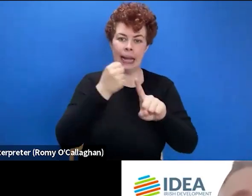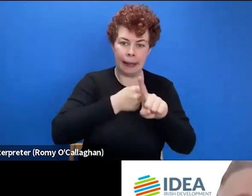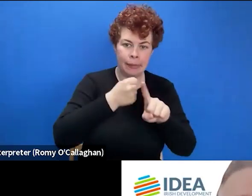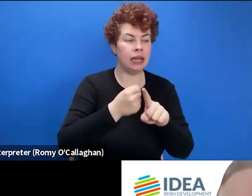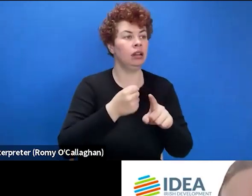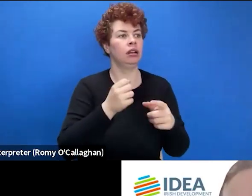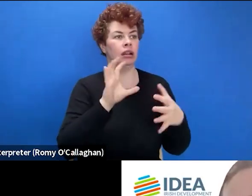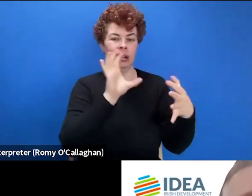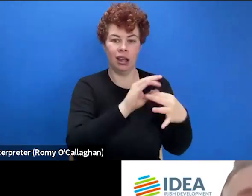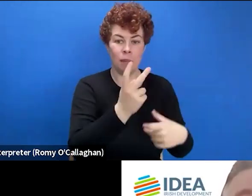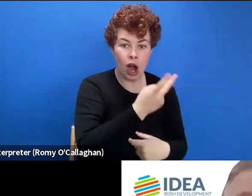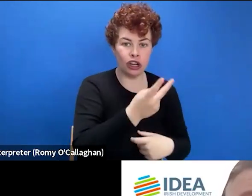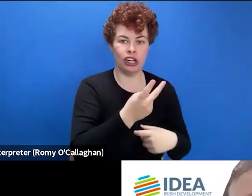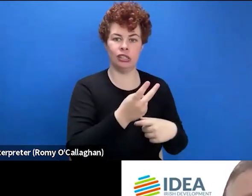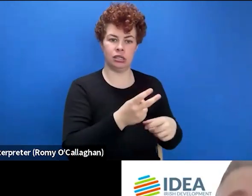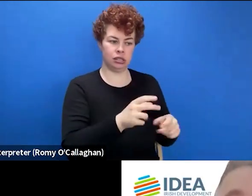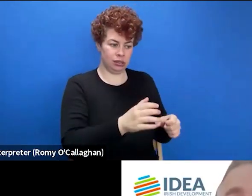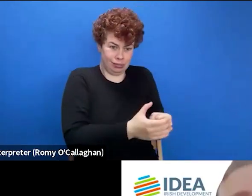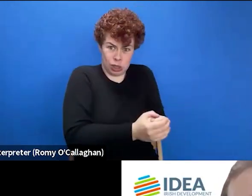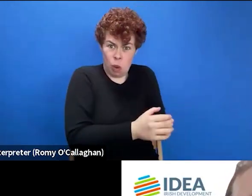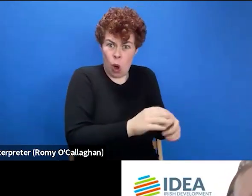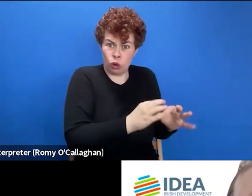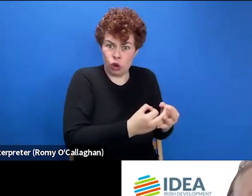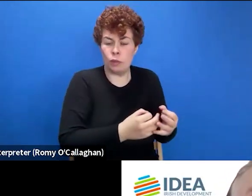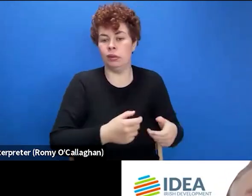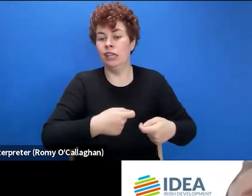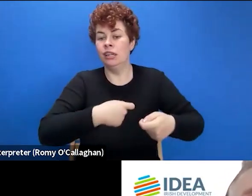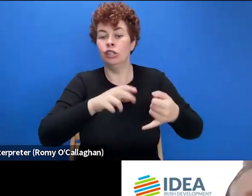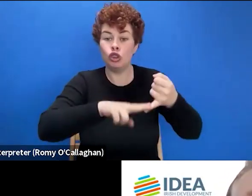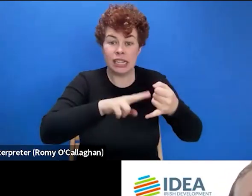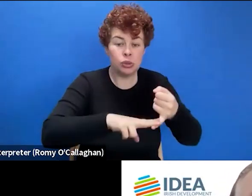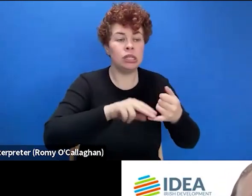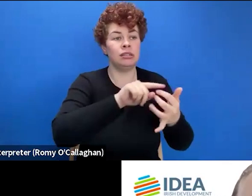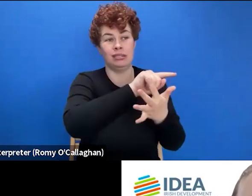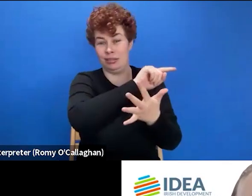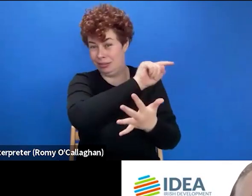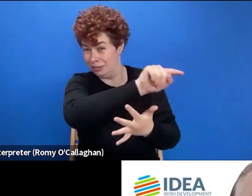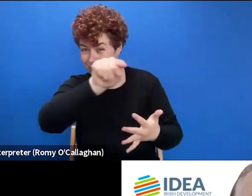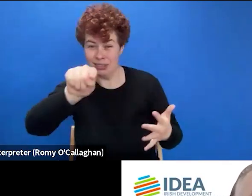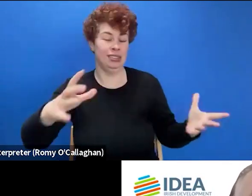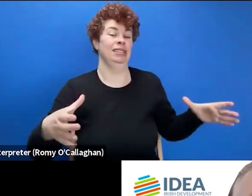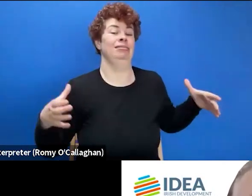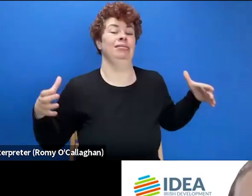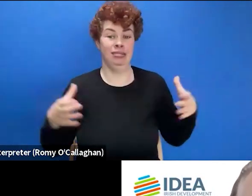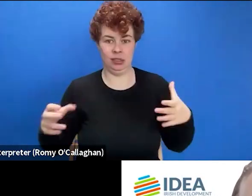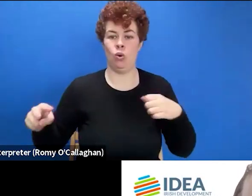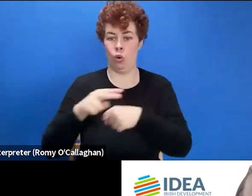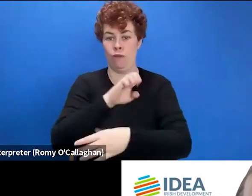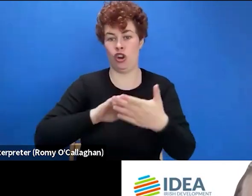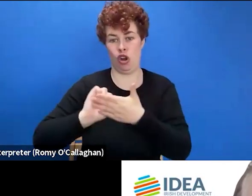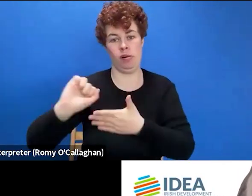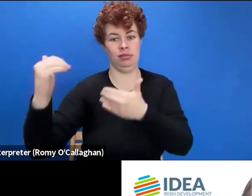partners, grassroots collectives, civil society, trade union, activist groups as part of the BDS movement across Europe,